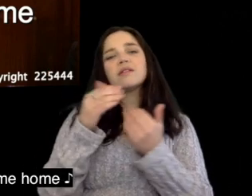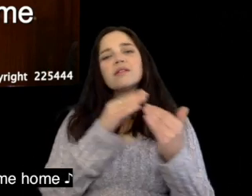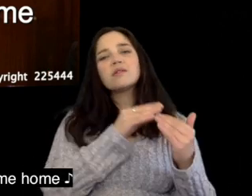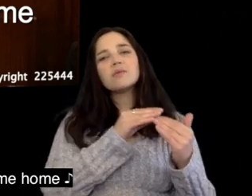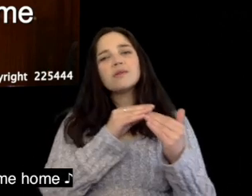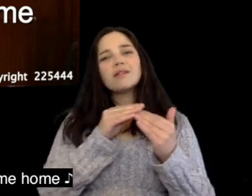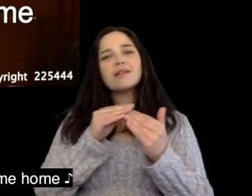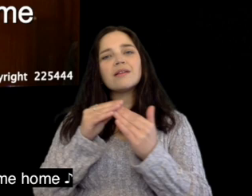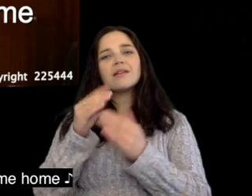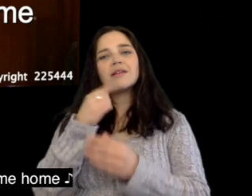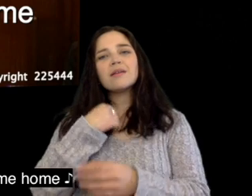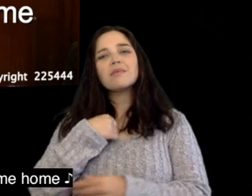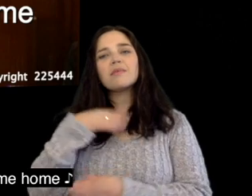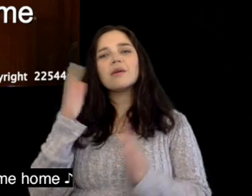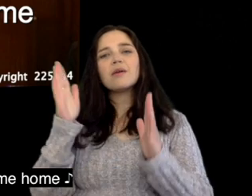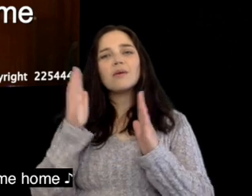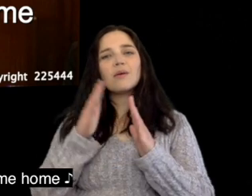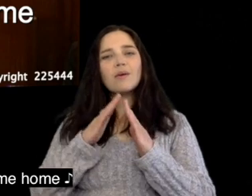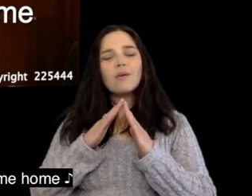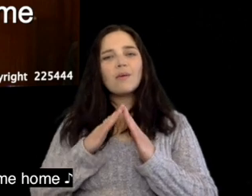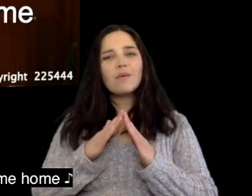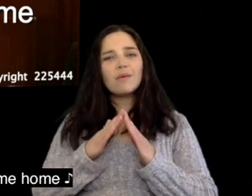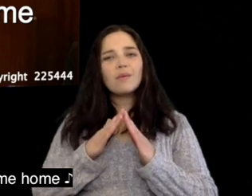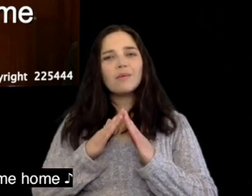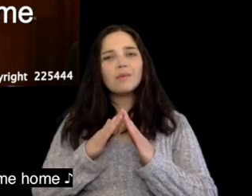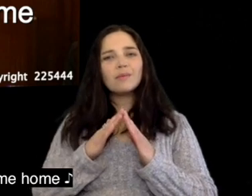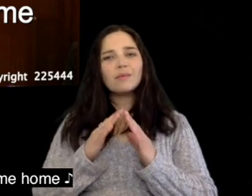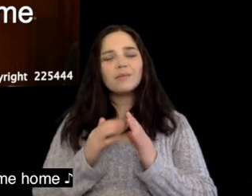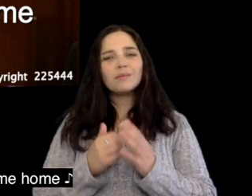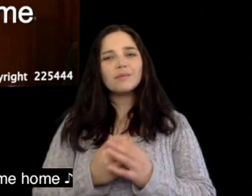Your goodness will lead me